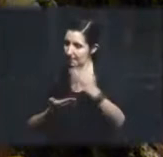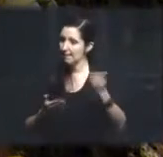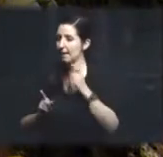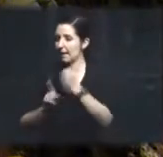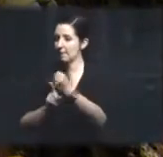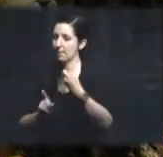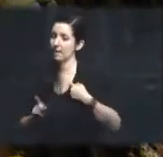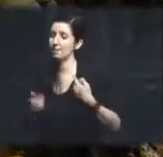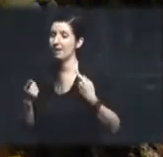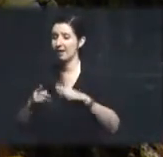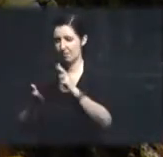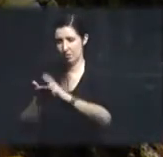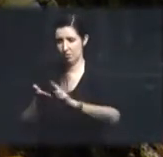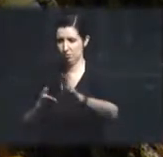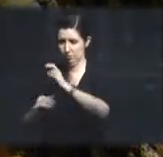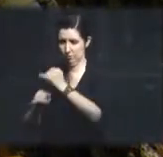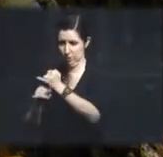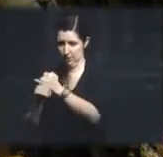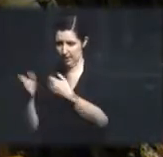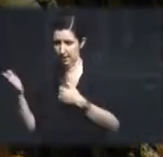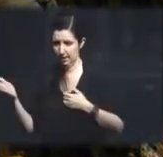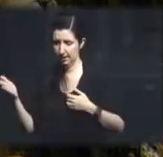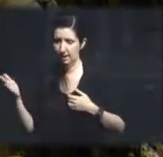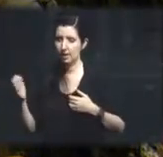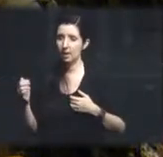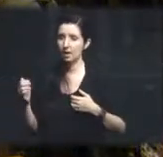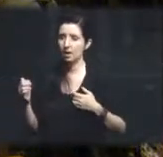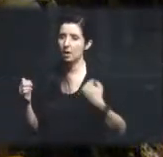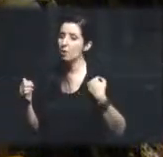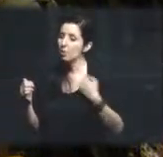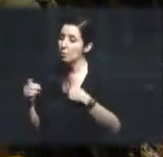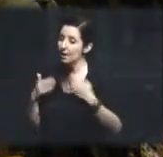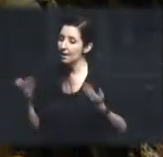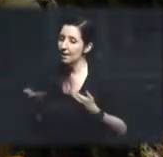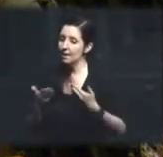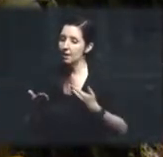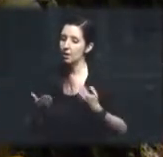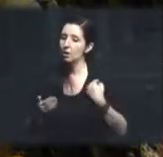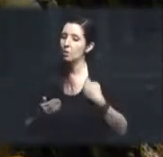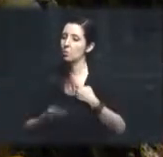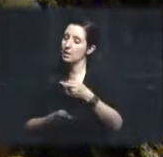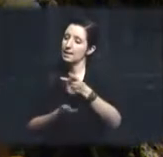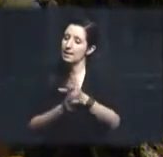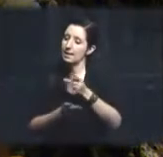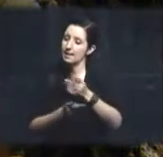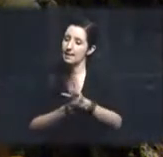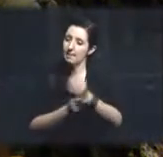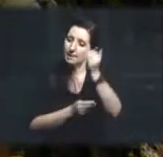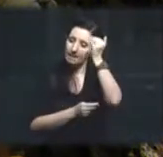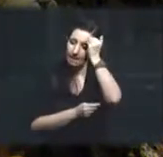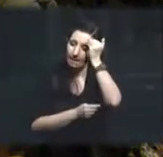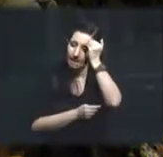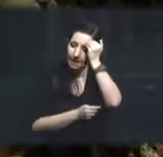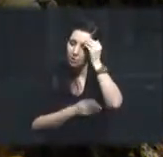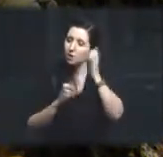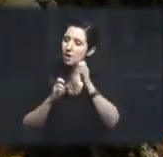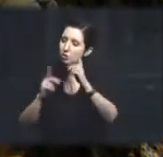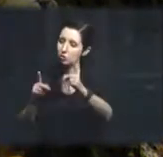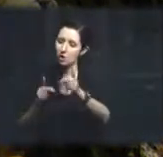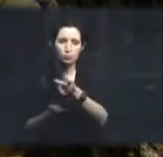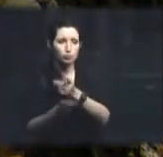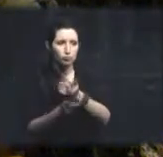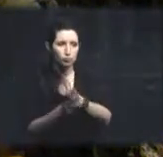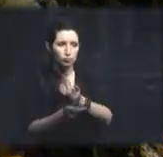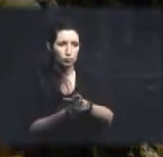university campus is that we're the keepers of knowledge and education, but we're also the